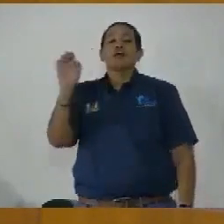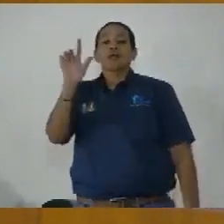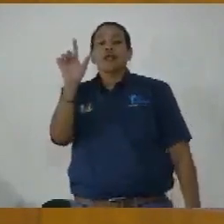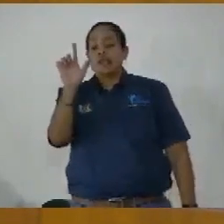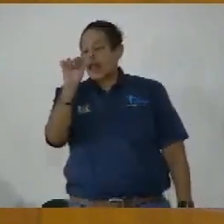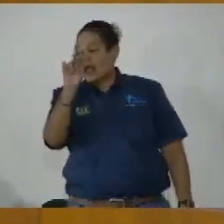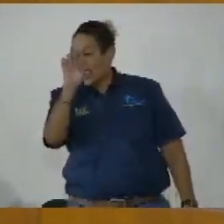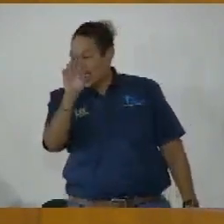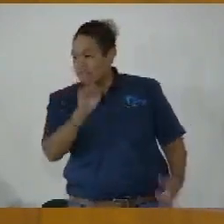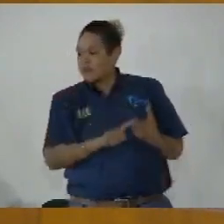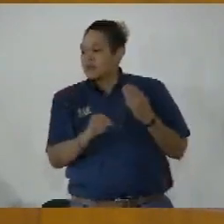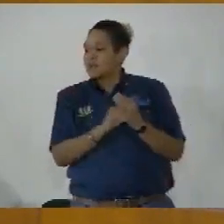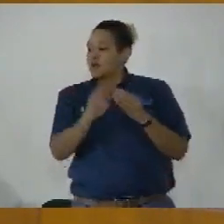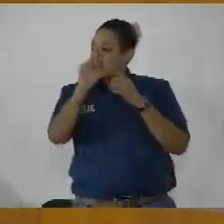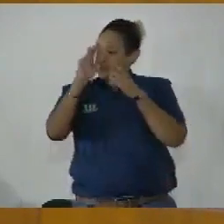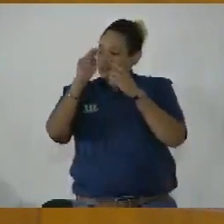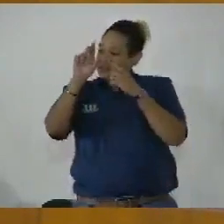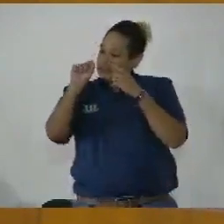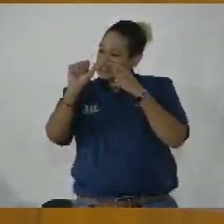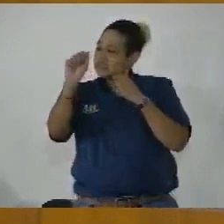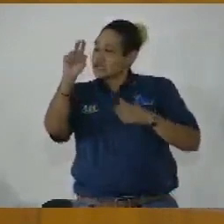Avenue and Richings Avenue.